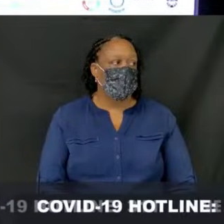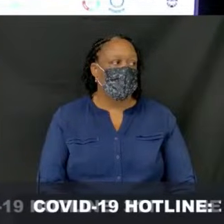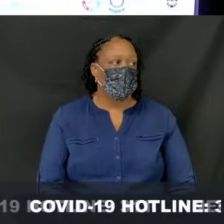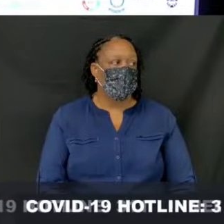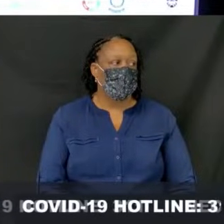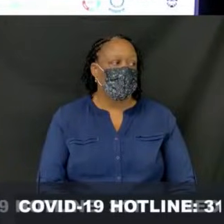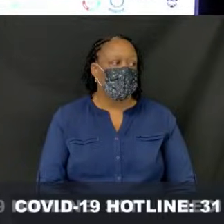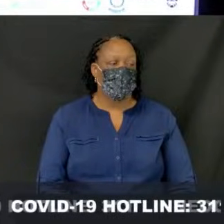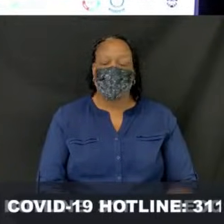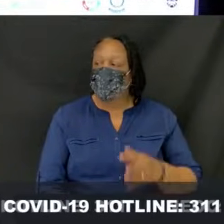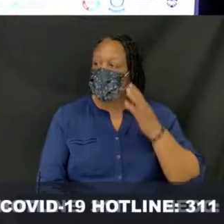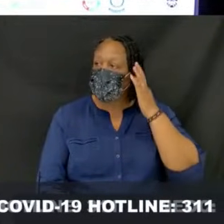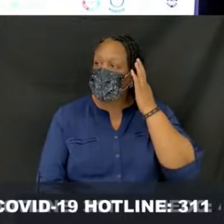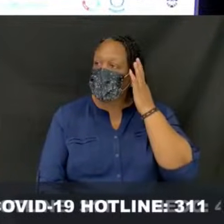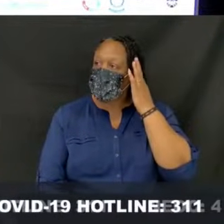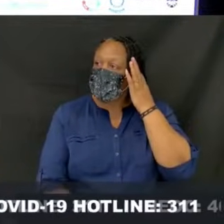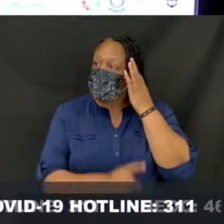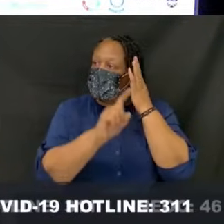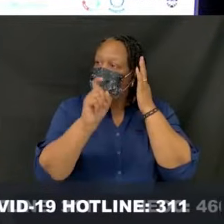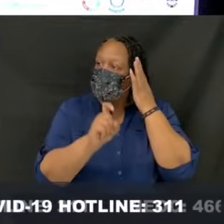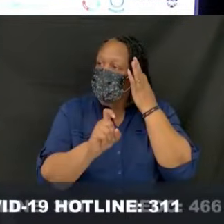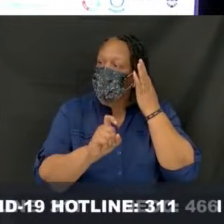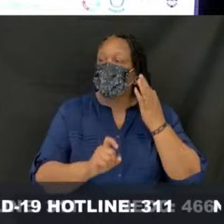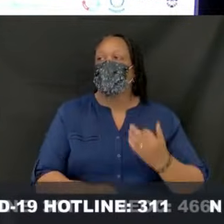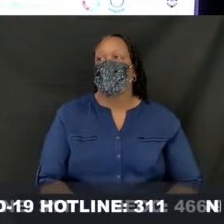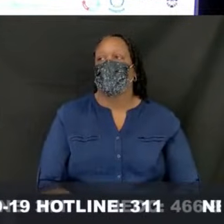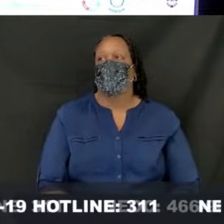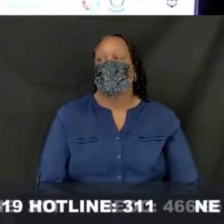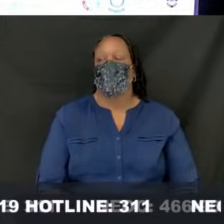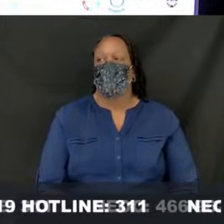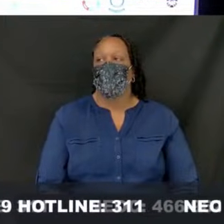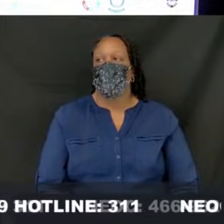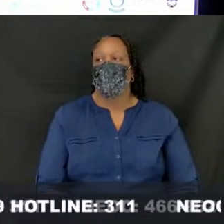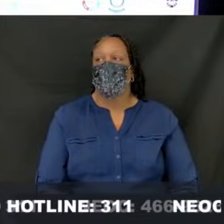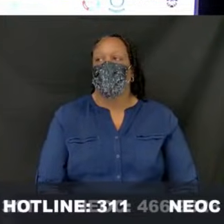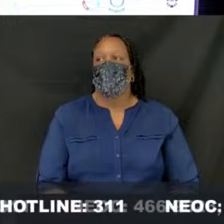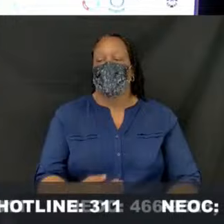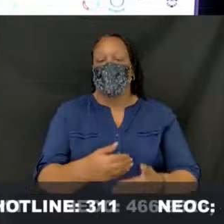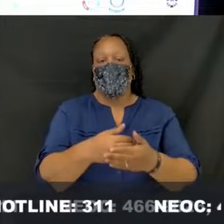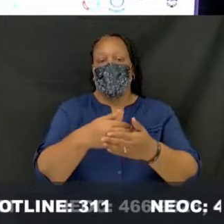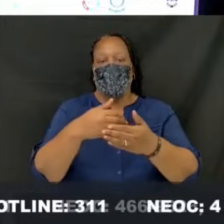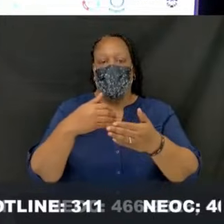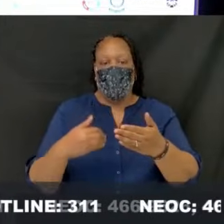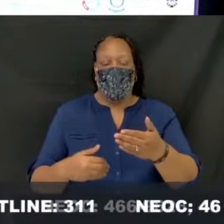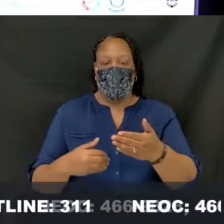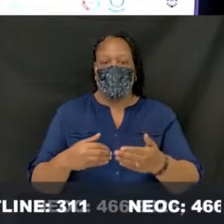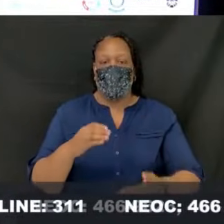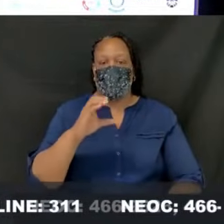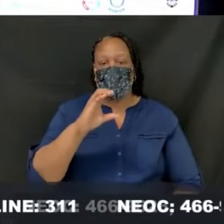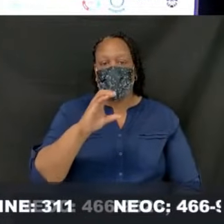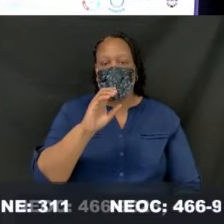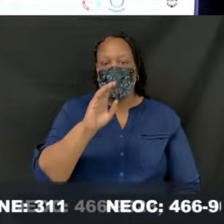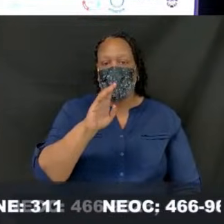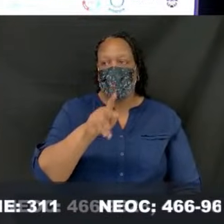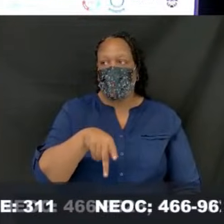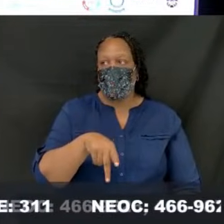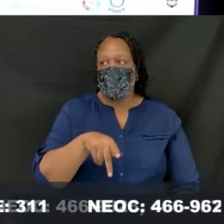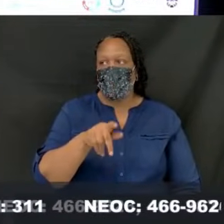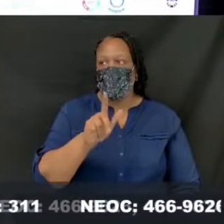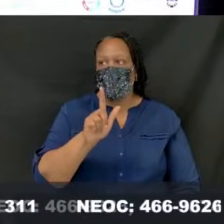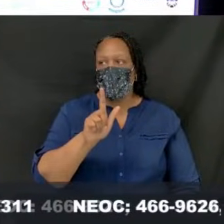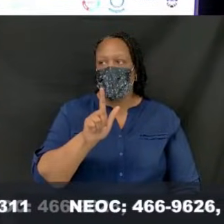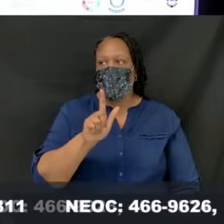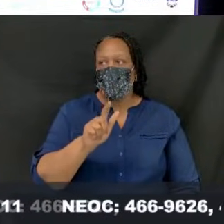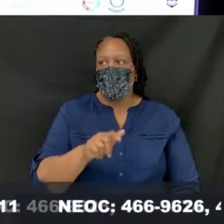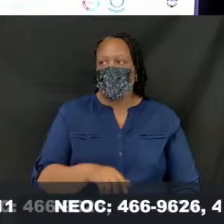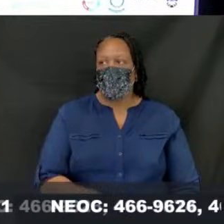Another one from Von Radio. After the CPL tournament, by your records, have you seen a heavier